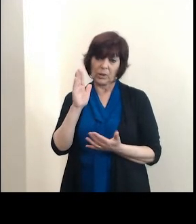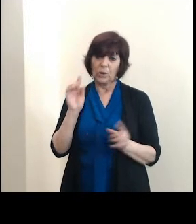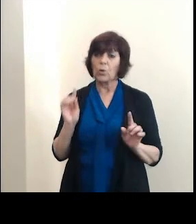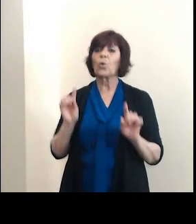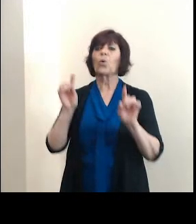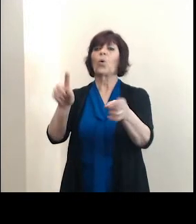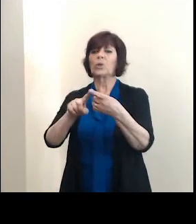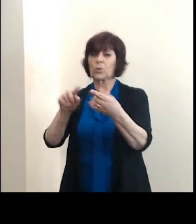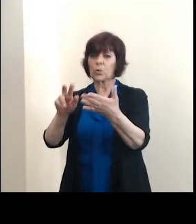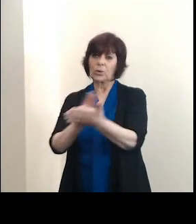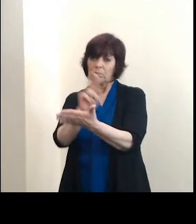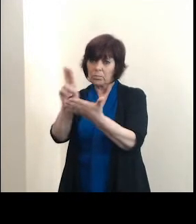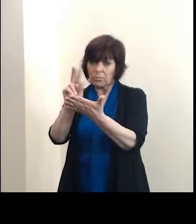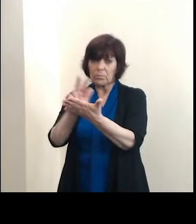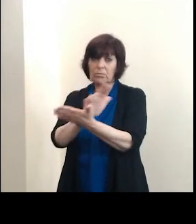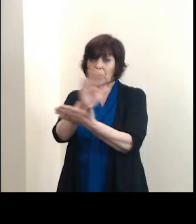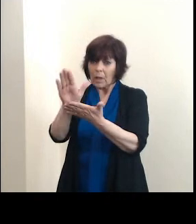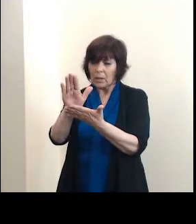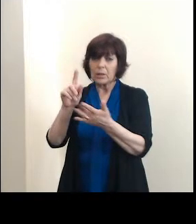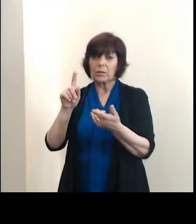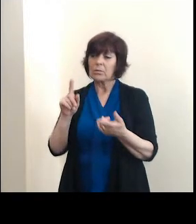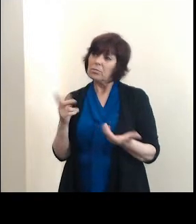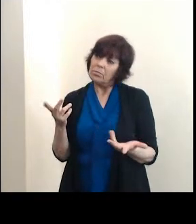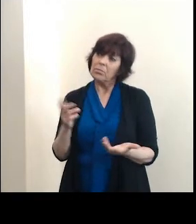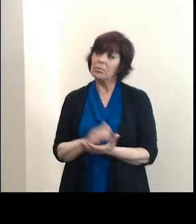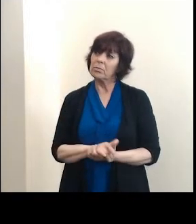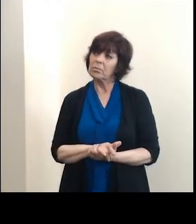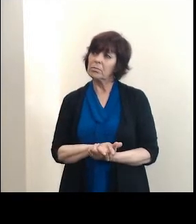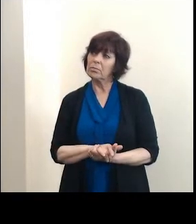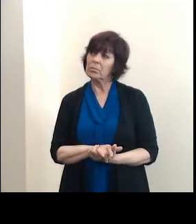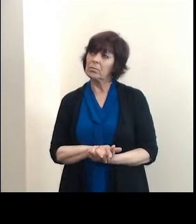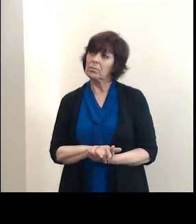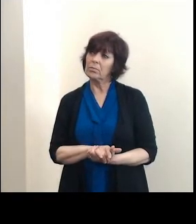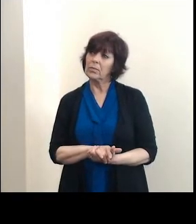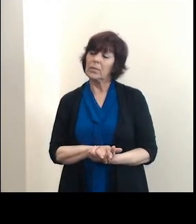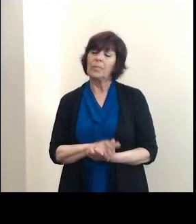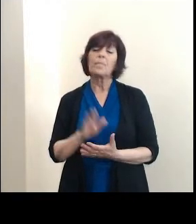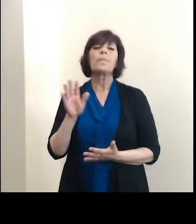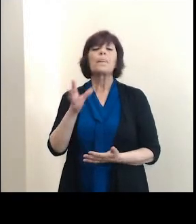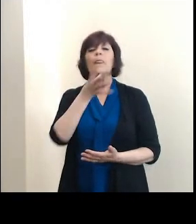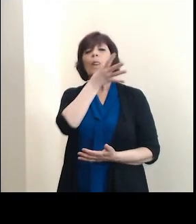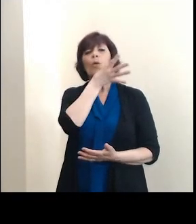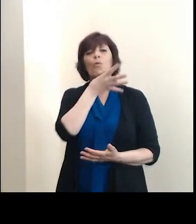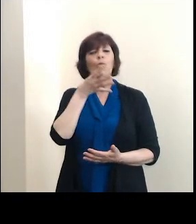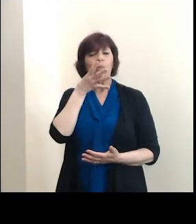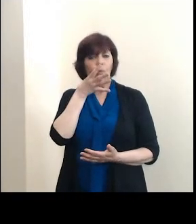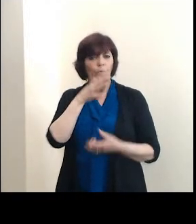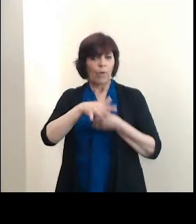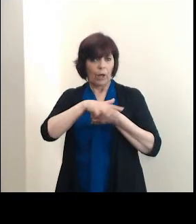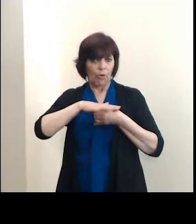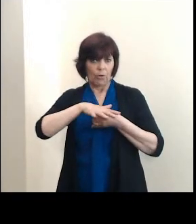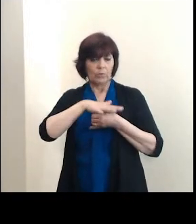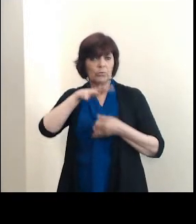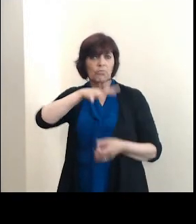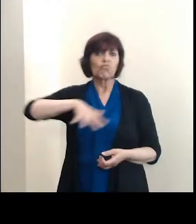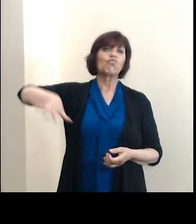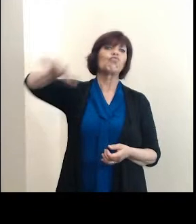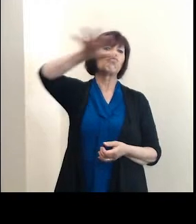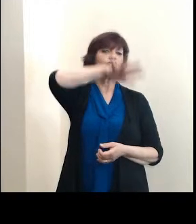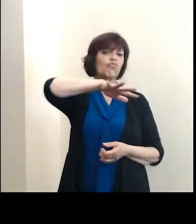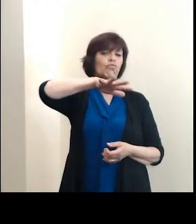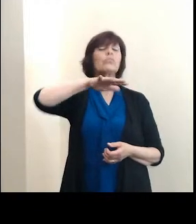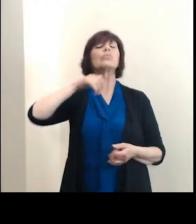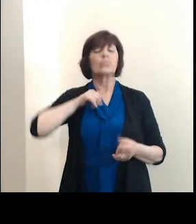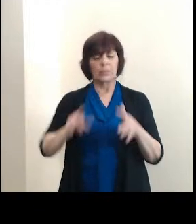solution to that? So kind of a two-part question, if that's okay. Well, Thank you. The rural areas, we certainly have